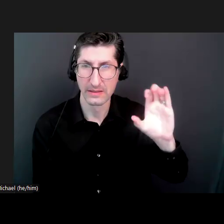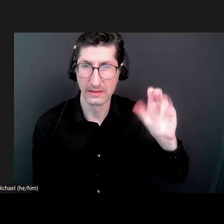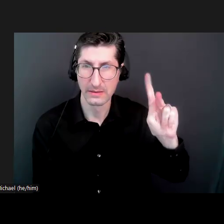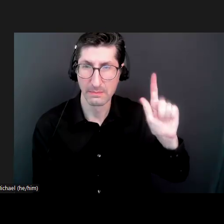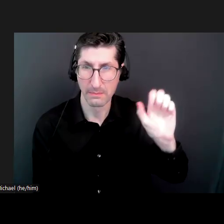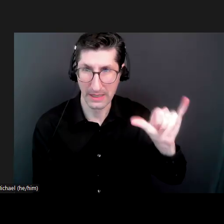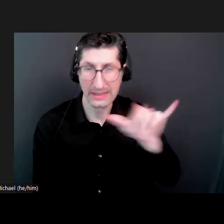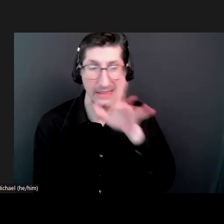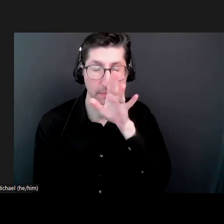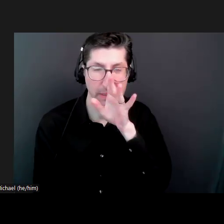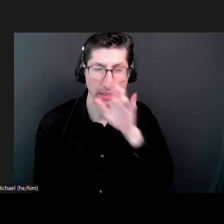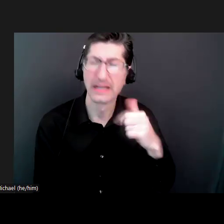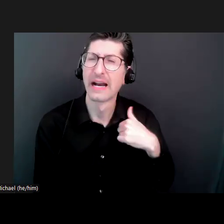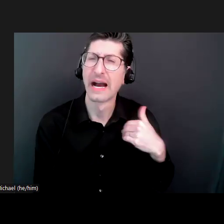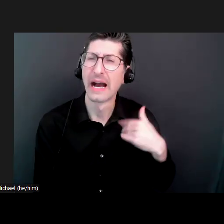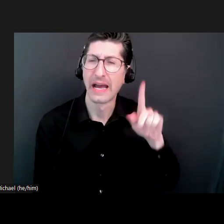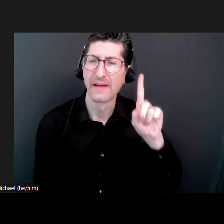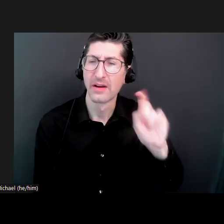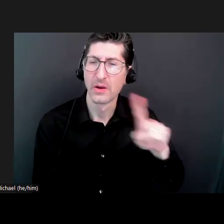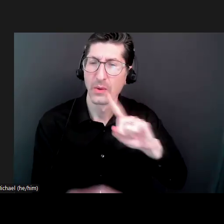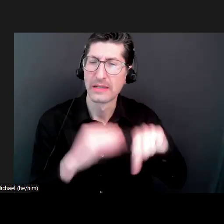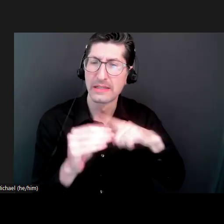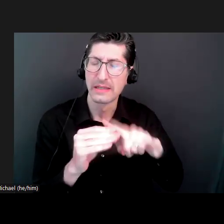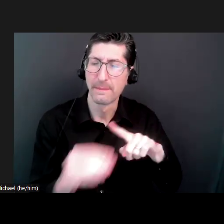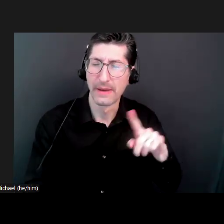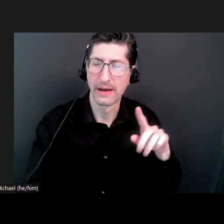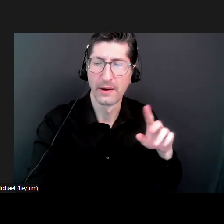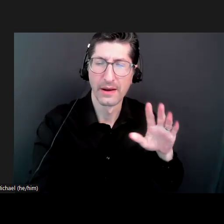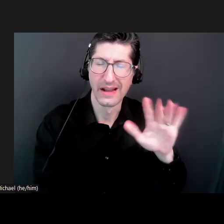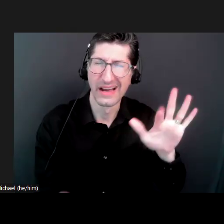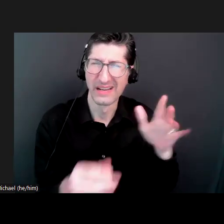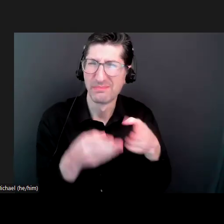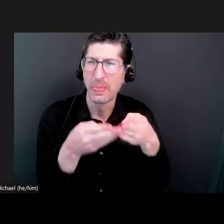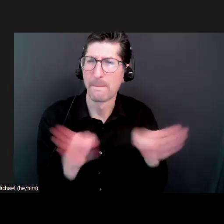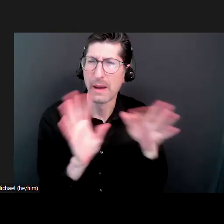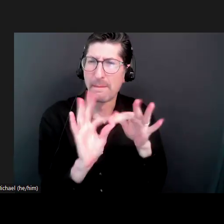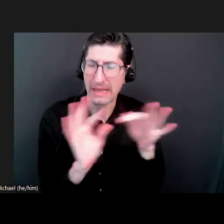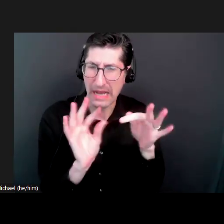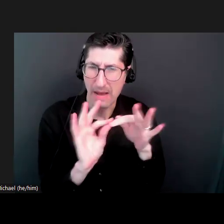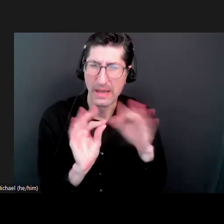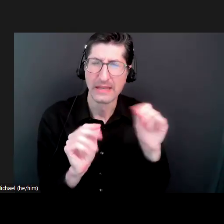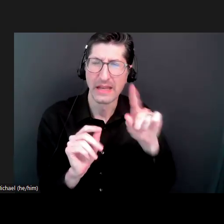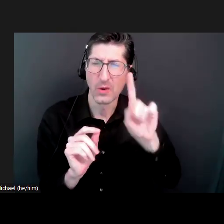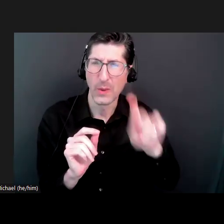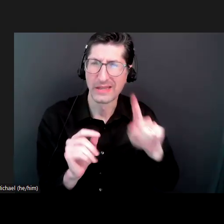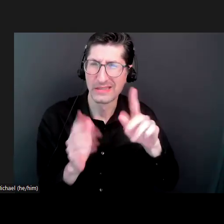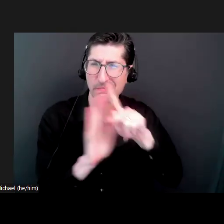I have a question about the public comment and questions policy.